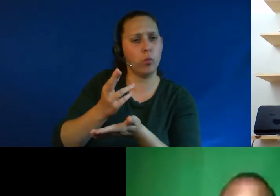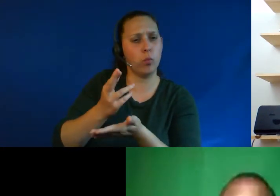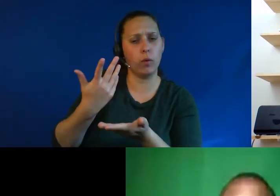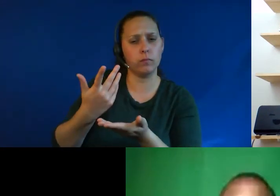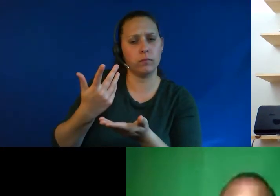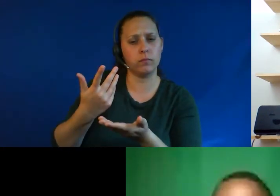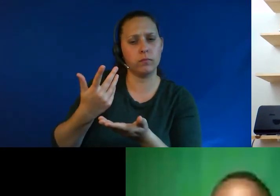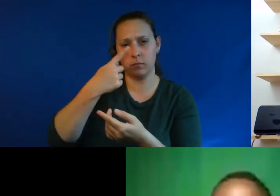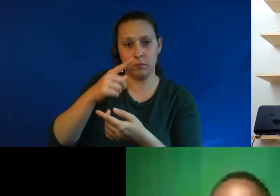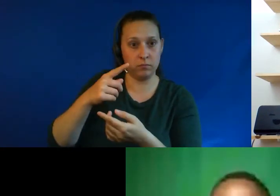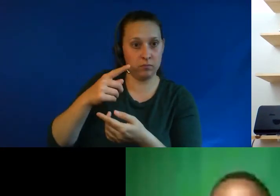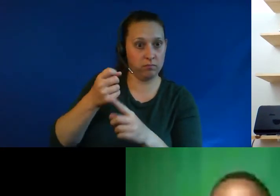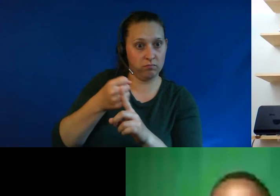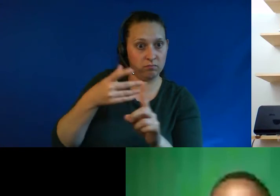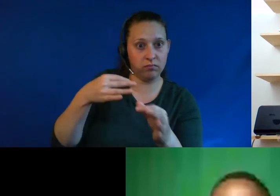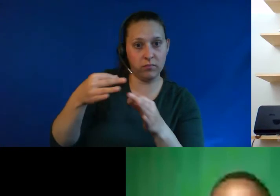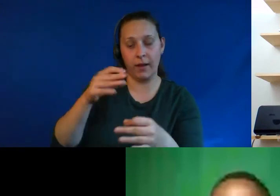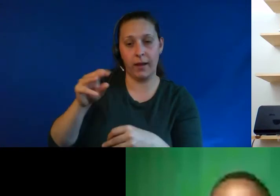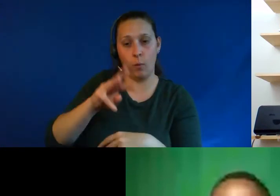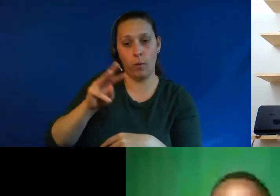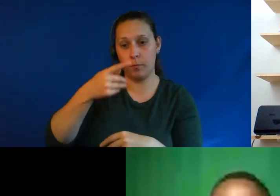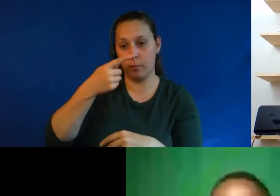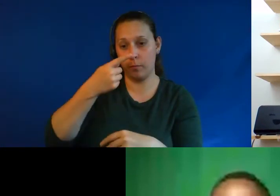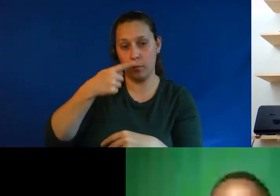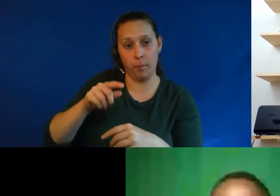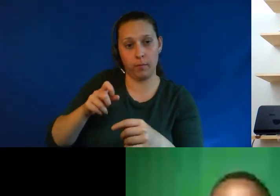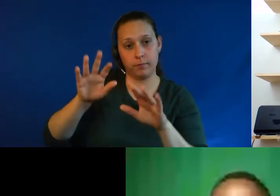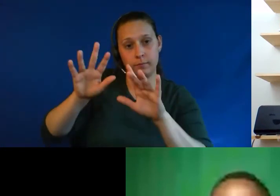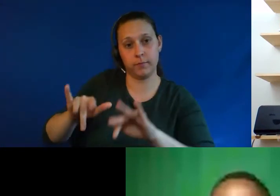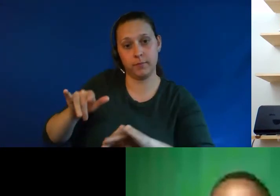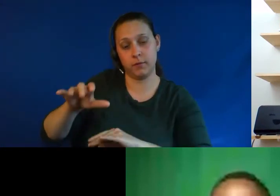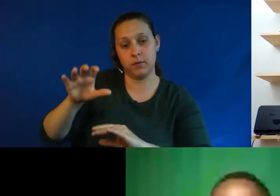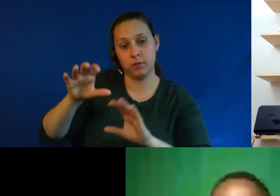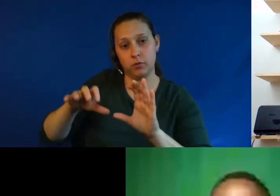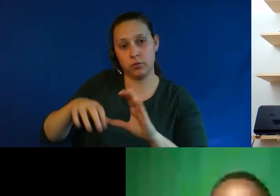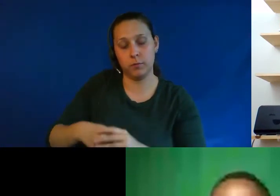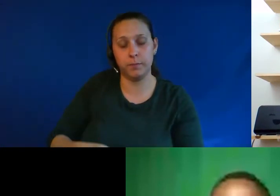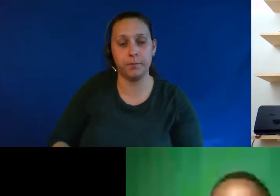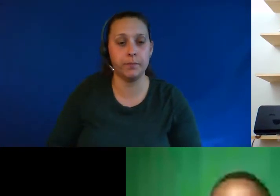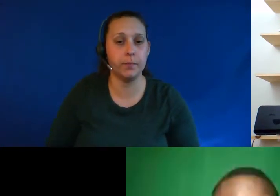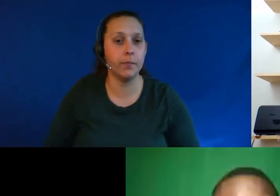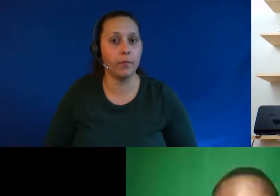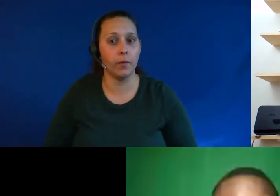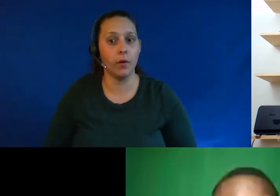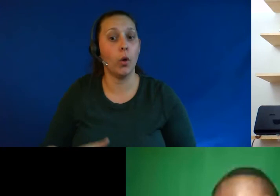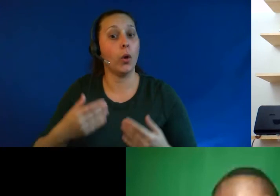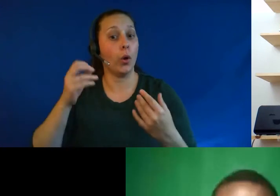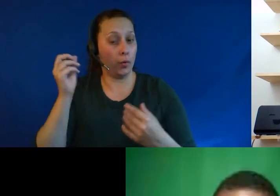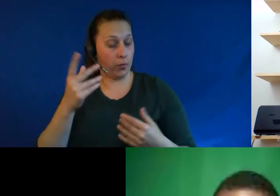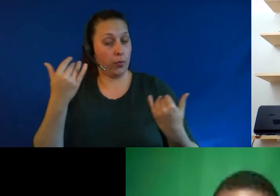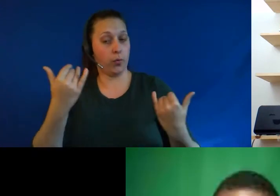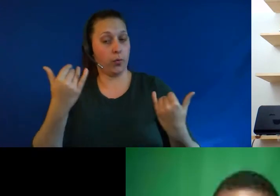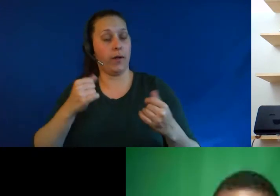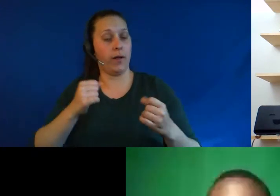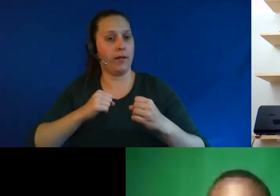of funding and maybe post your website in the chat? Oh, okay. Currently, we are working on our launch.